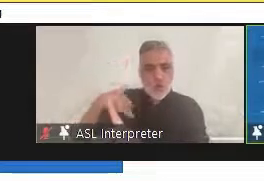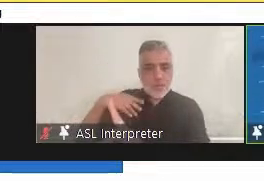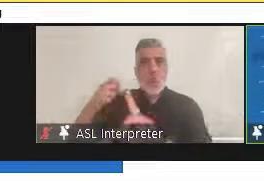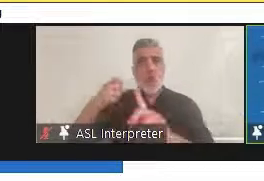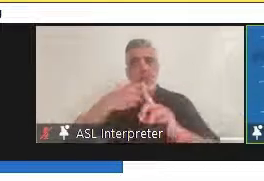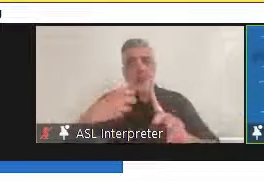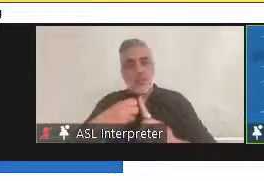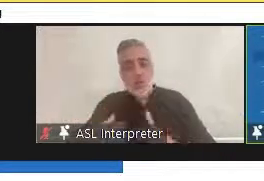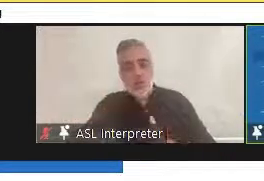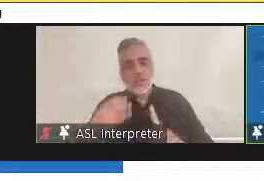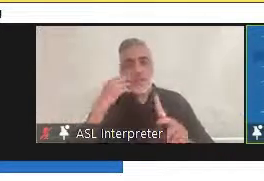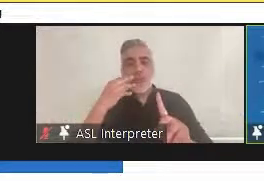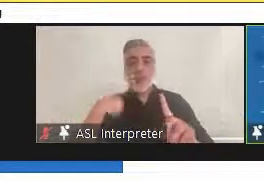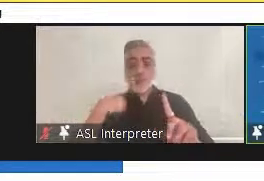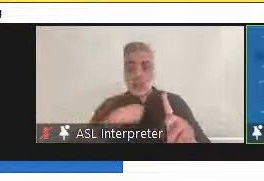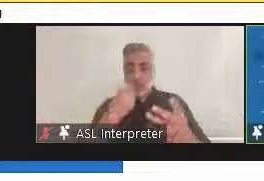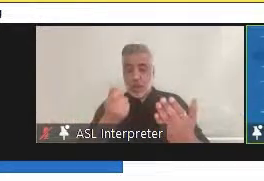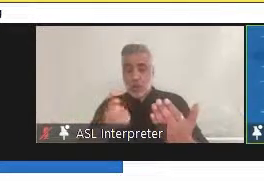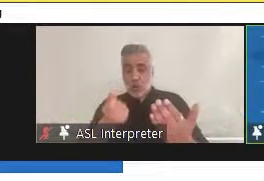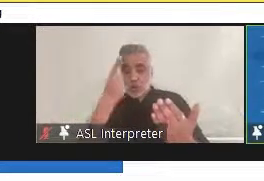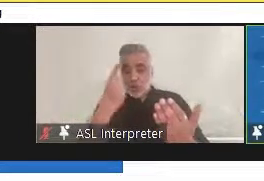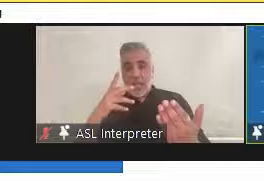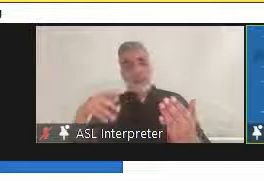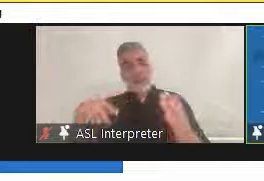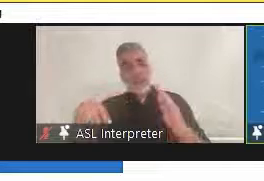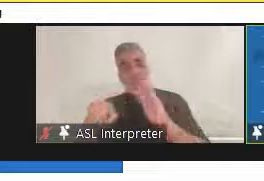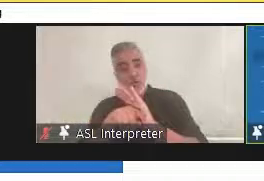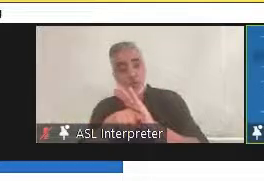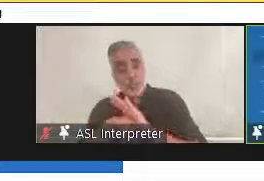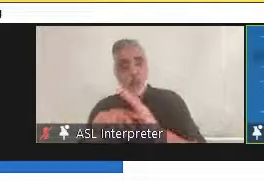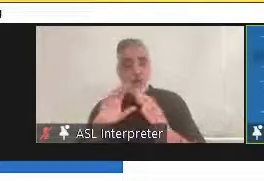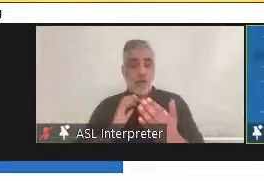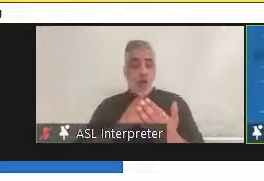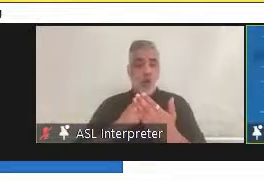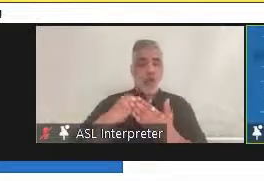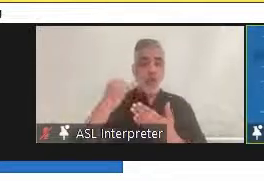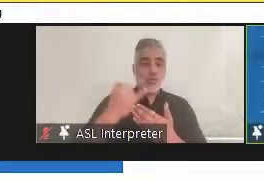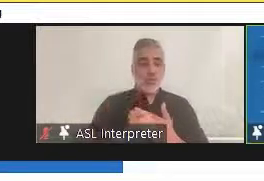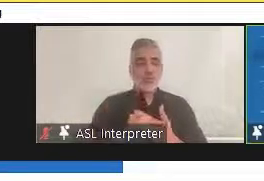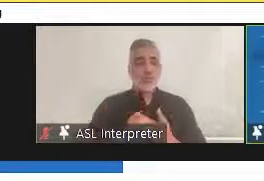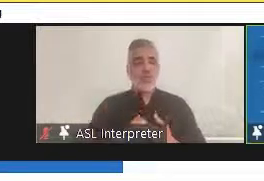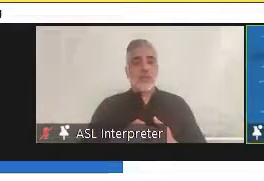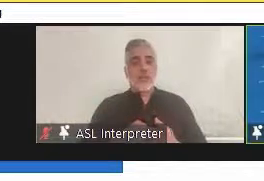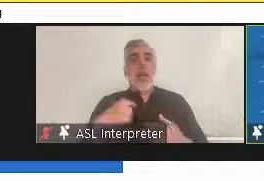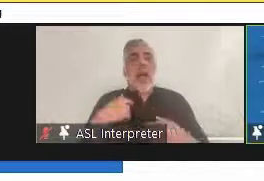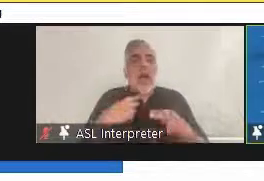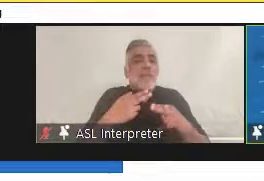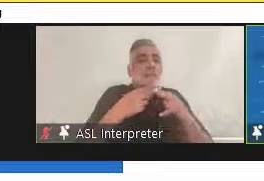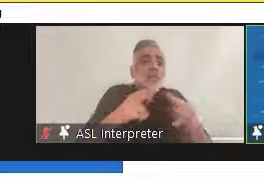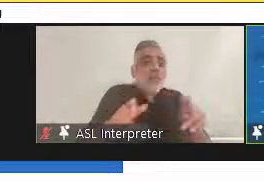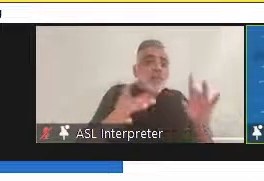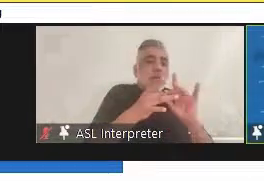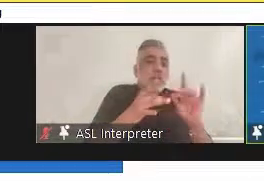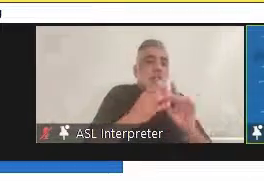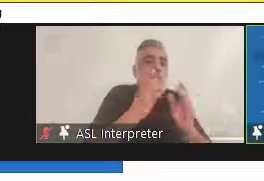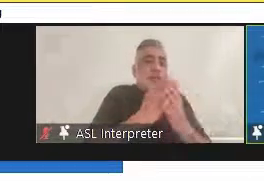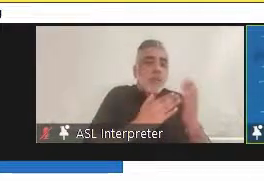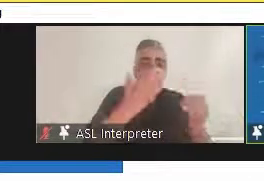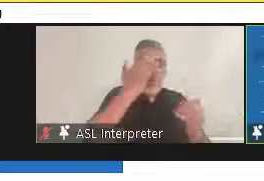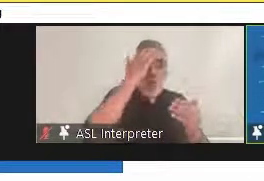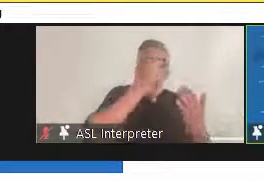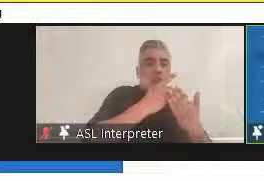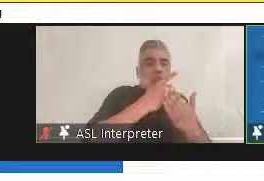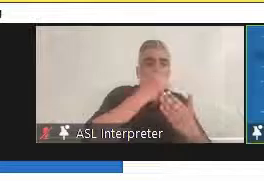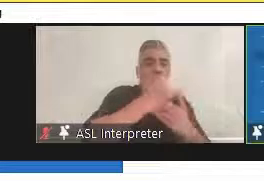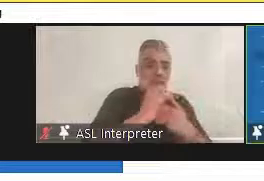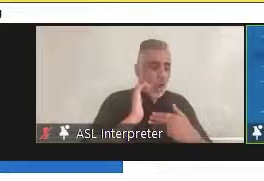disability, so we actually understand the downstream impact of our projects. I will very briefly mention some knowledge products that our team